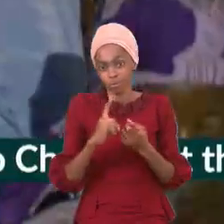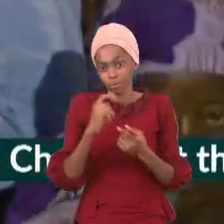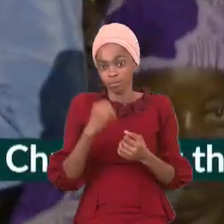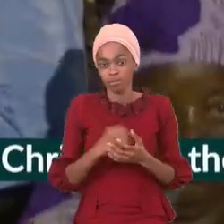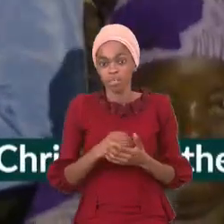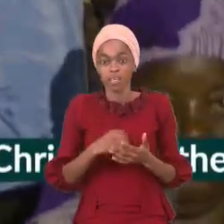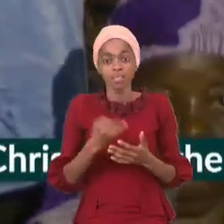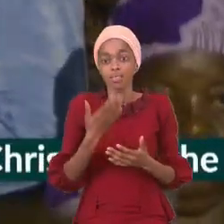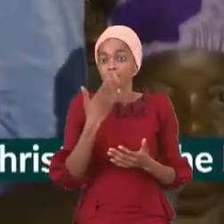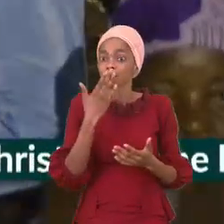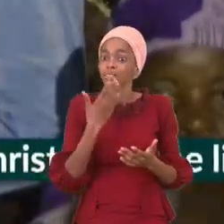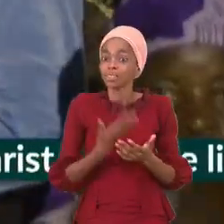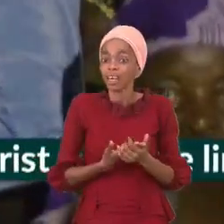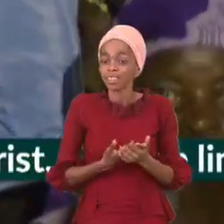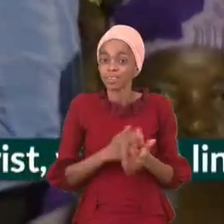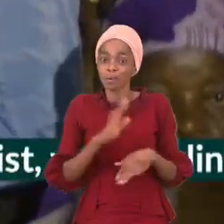It will bring out a form.